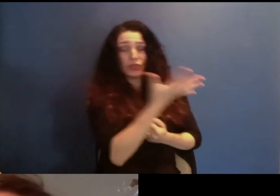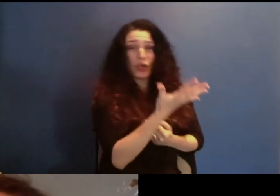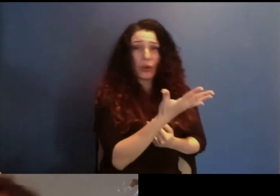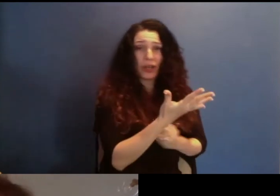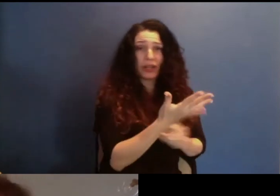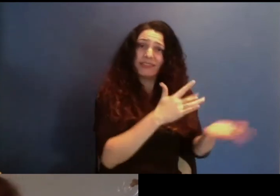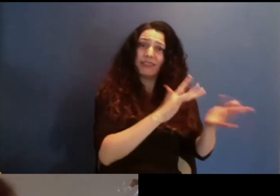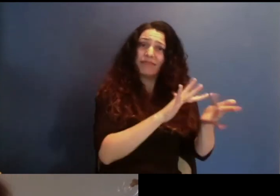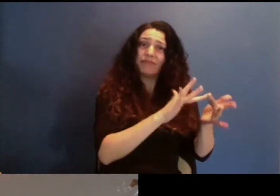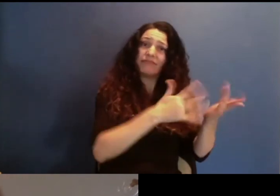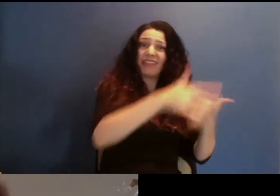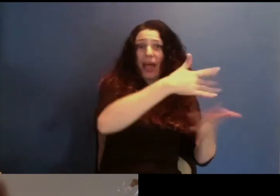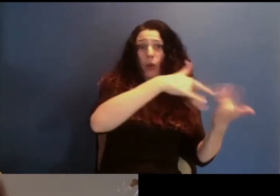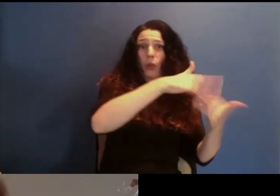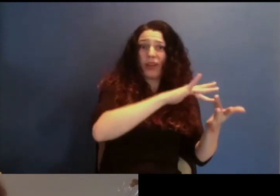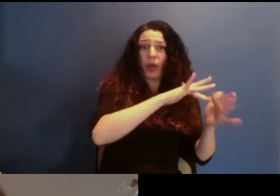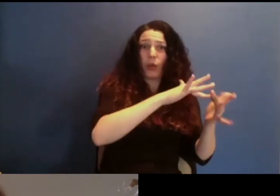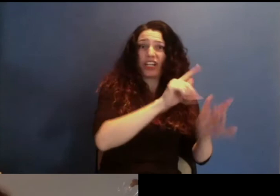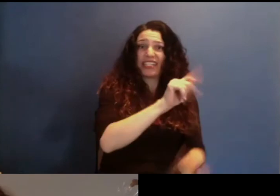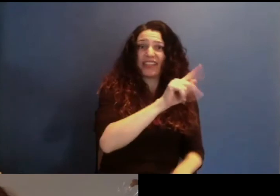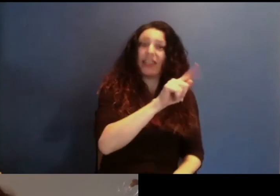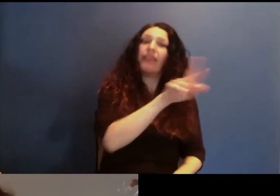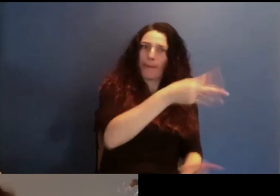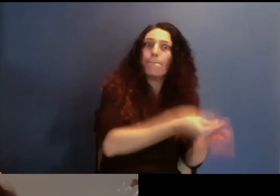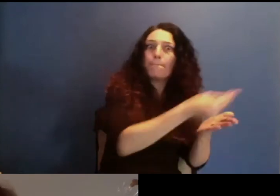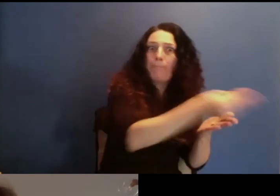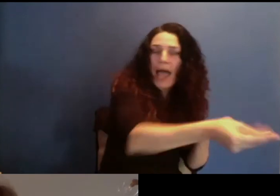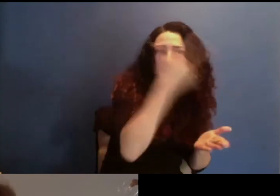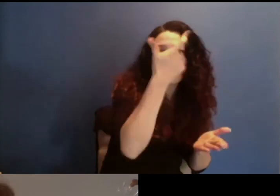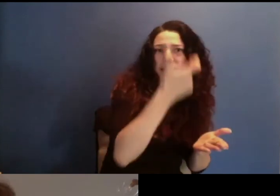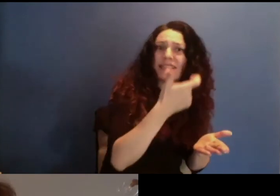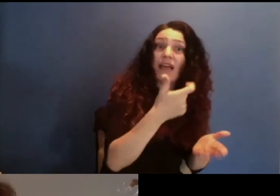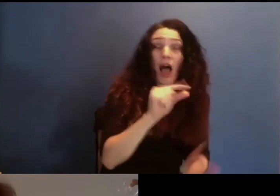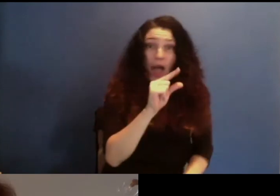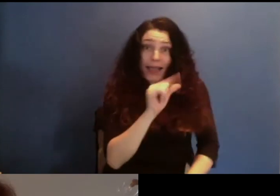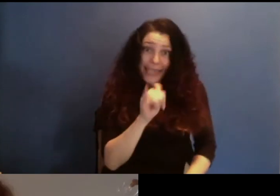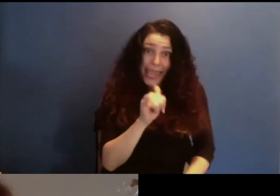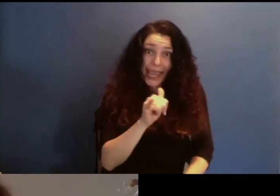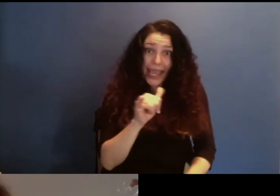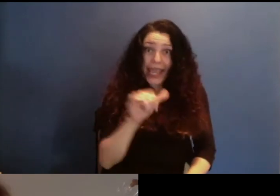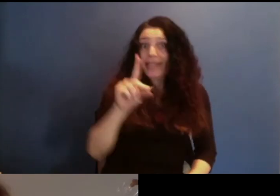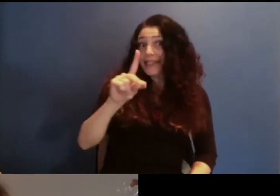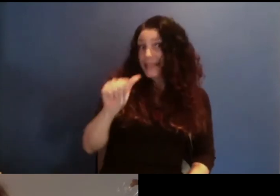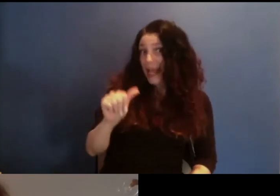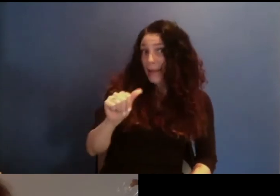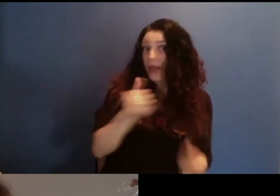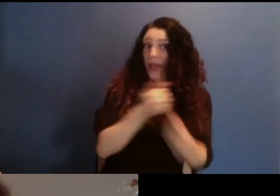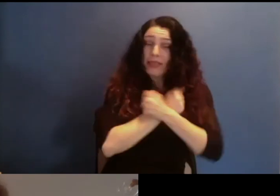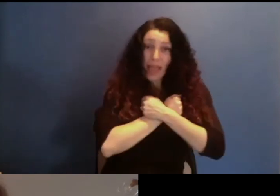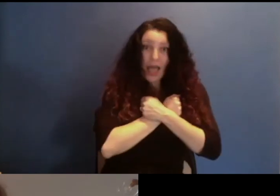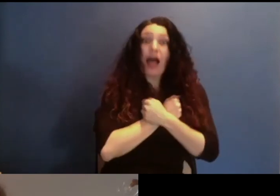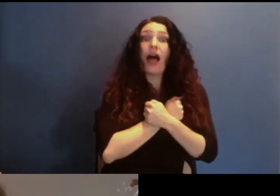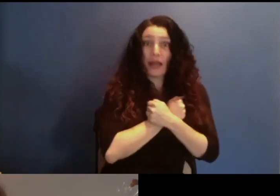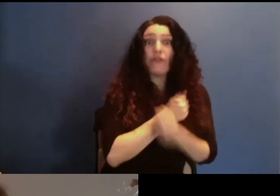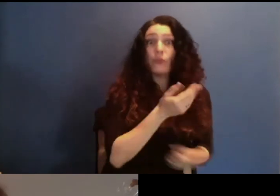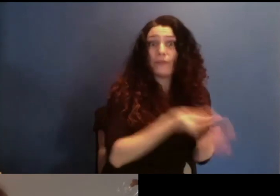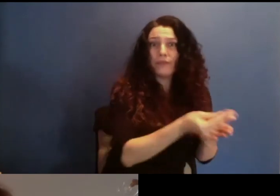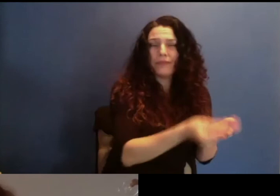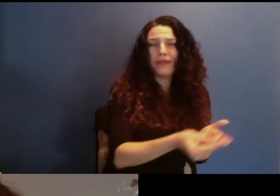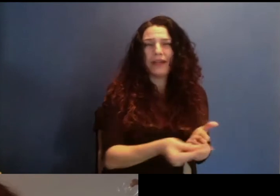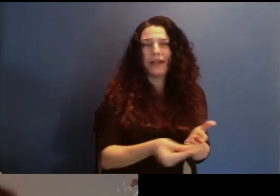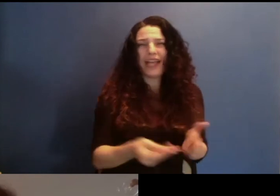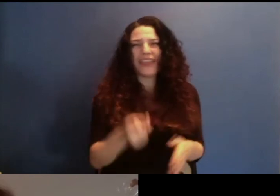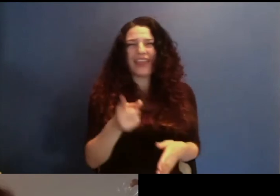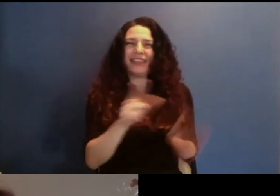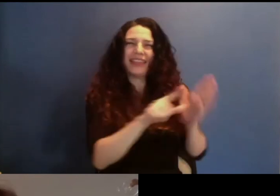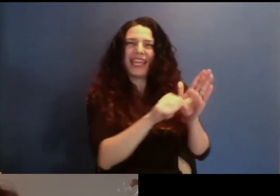They'll like be like, gay disabled love. And then like, I'll write the script and they'll be like, wait, what is this? Like he's gay and disabled? Can't he be one or the other? And then